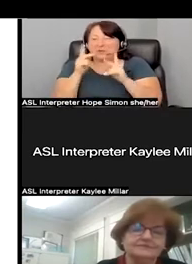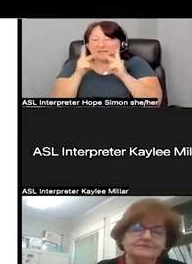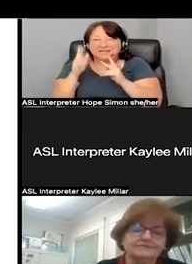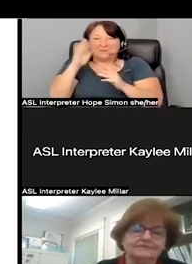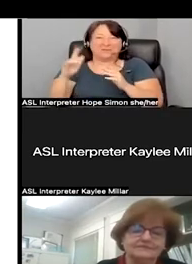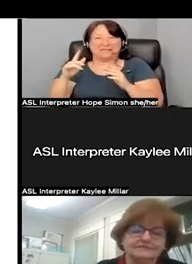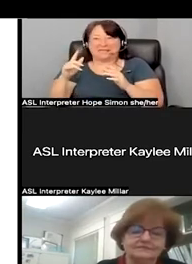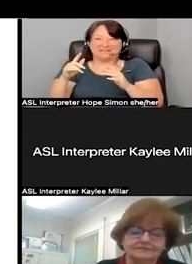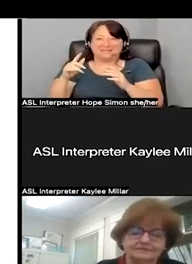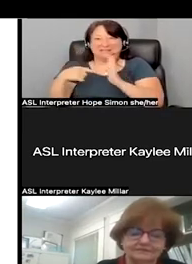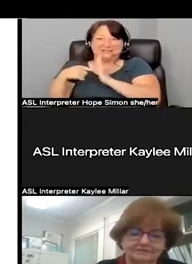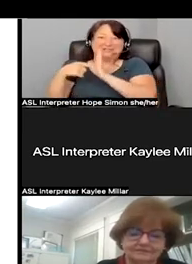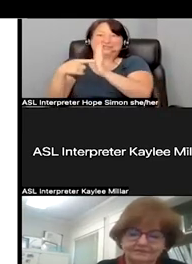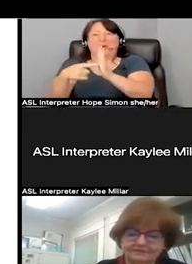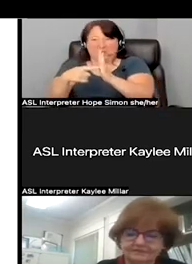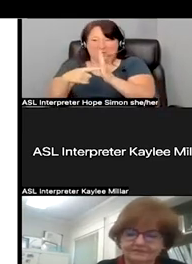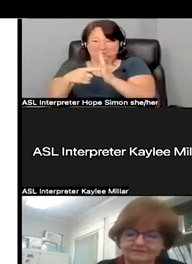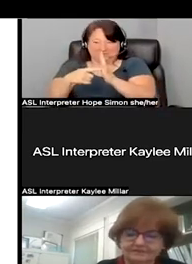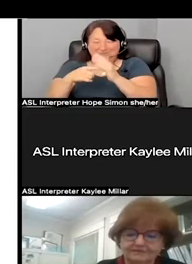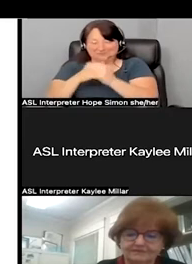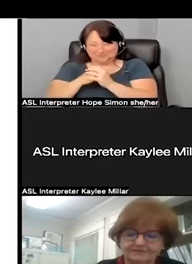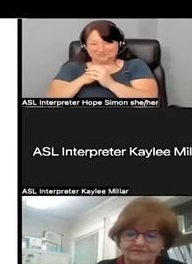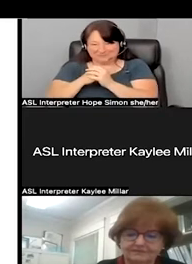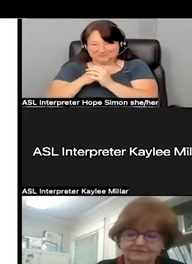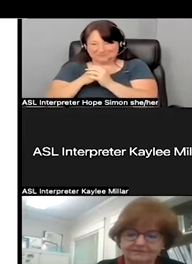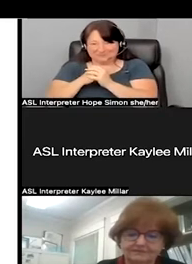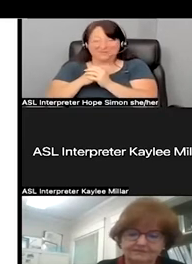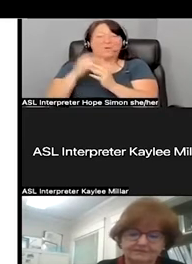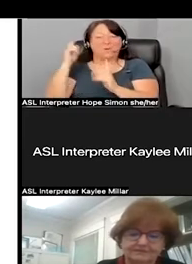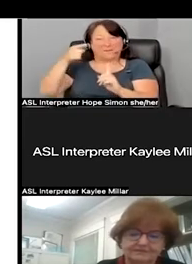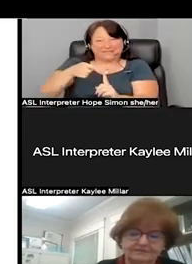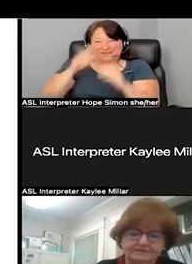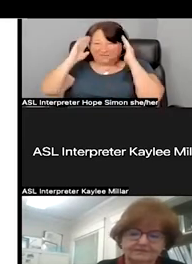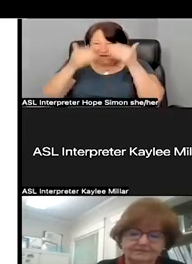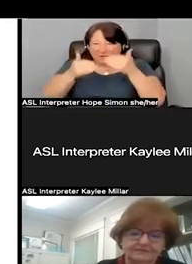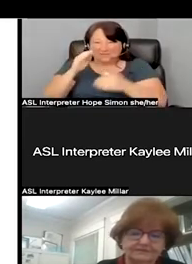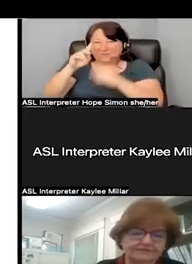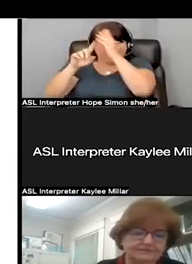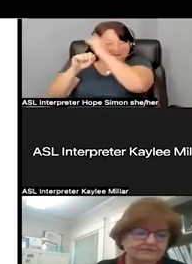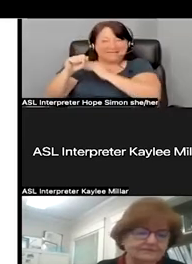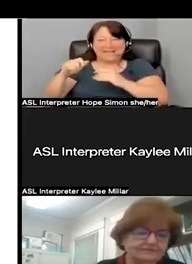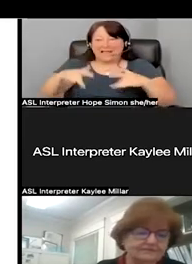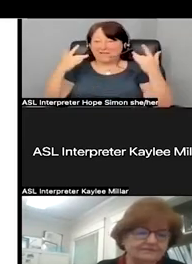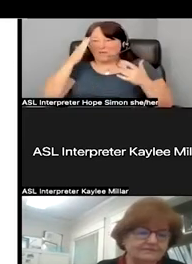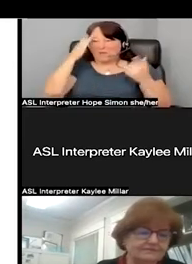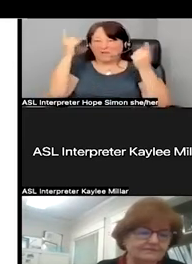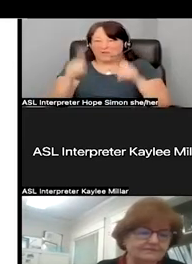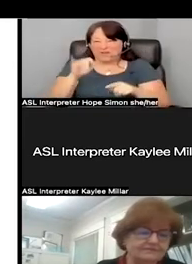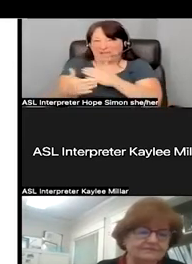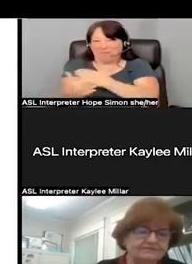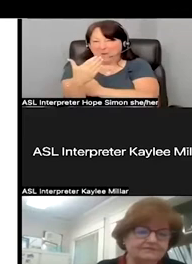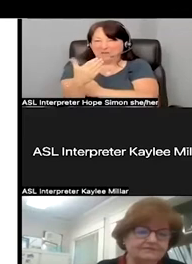showcase, and one in particular that will be the focus of the media event that will occur probably that